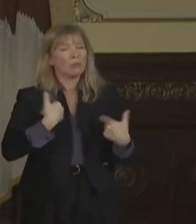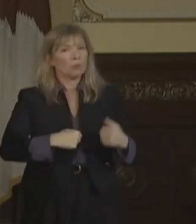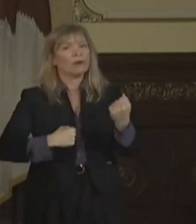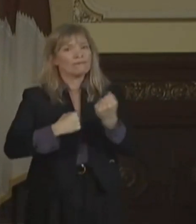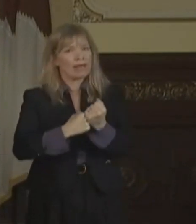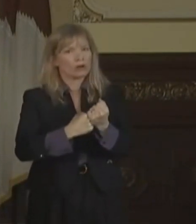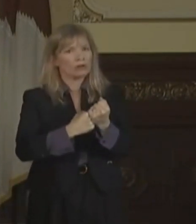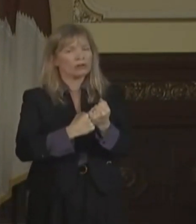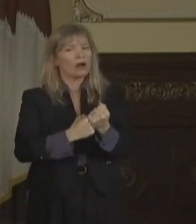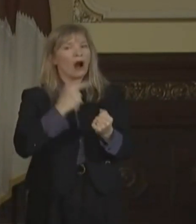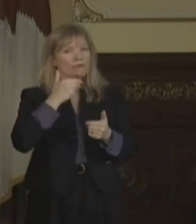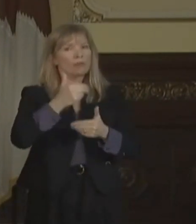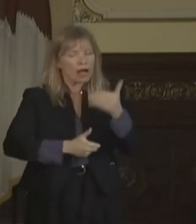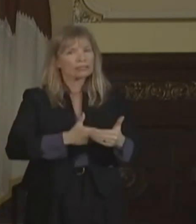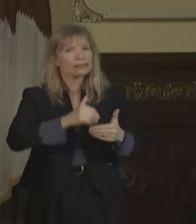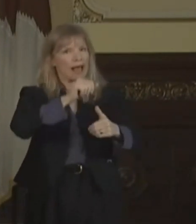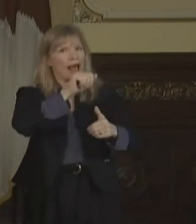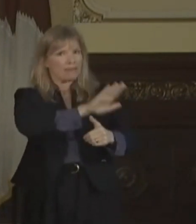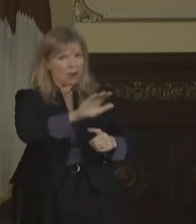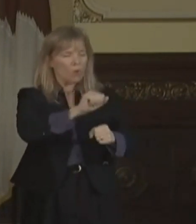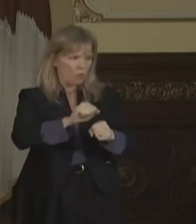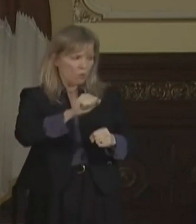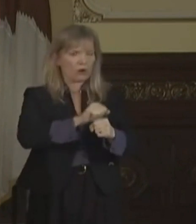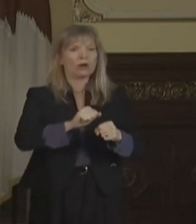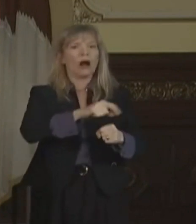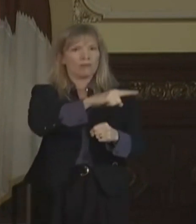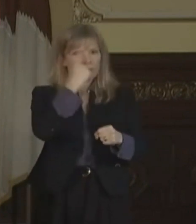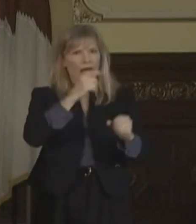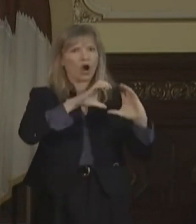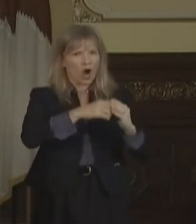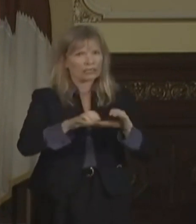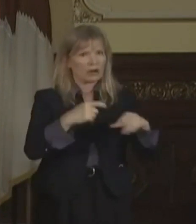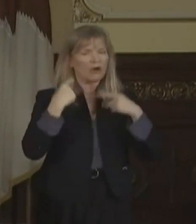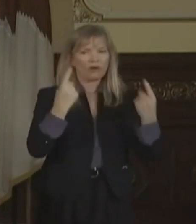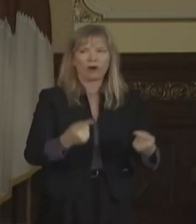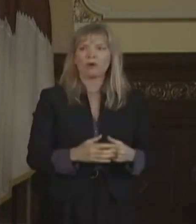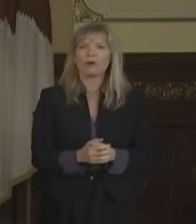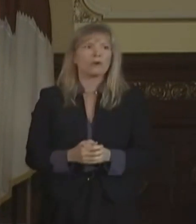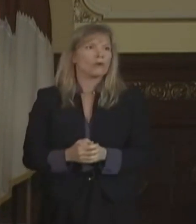favor of the process and the work that the Black Caucus has done overall.